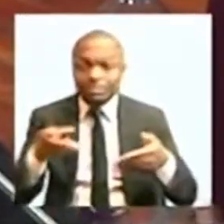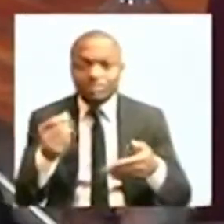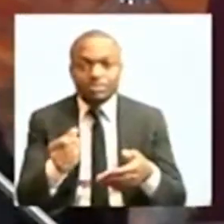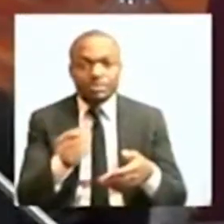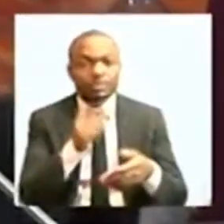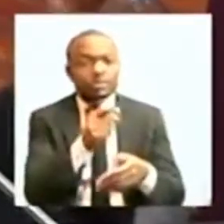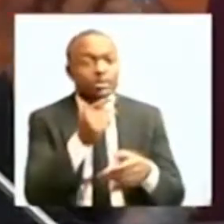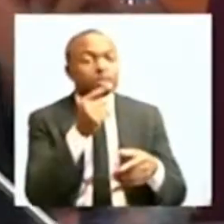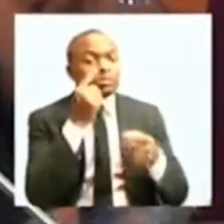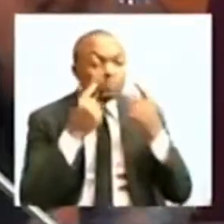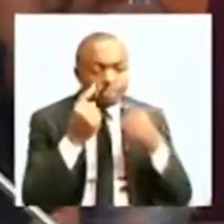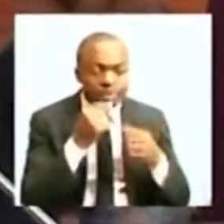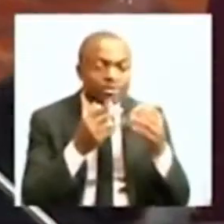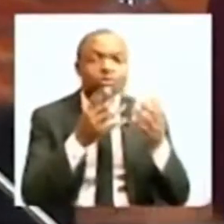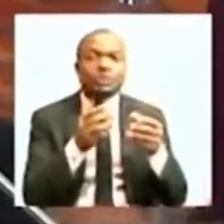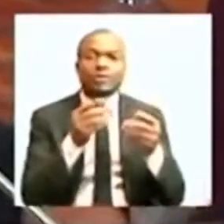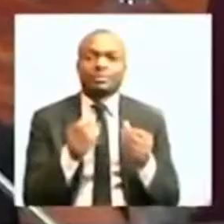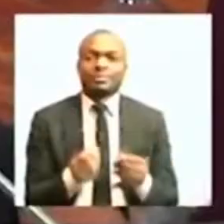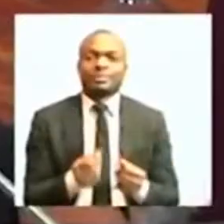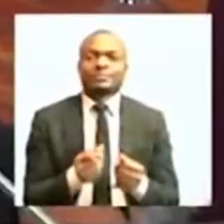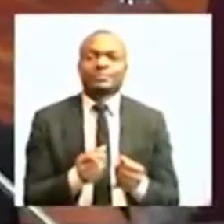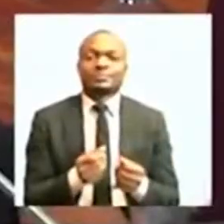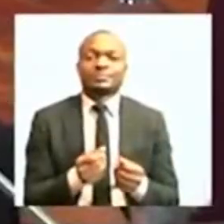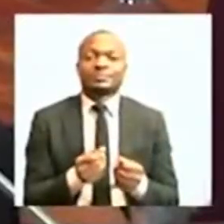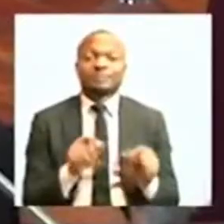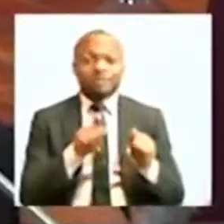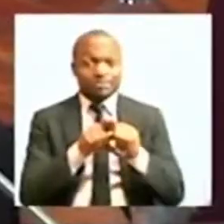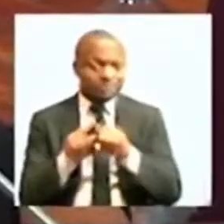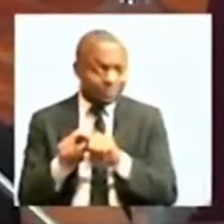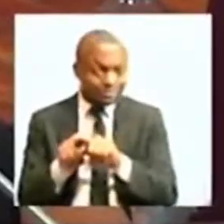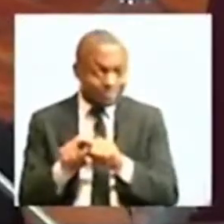as well. So already, you can tell that our